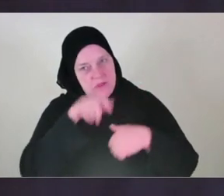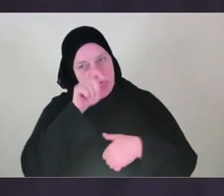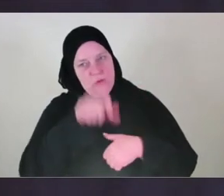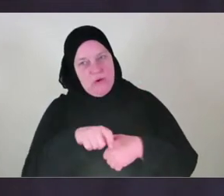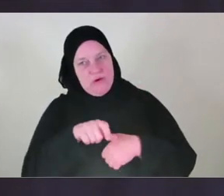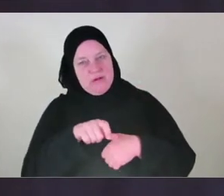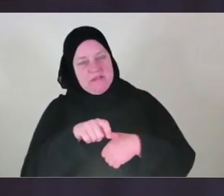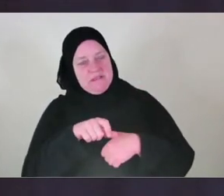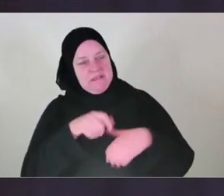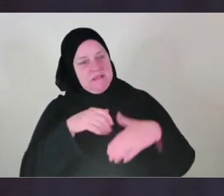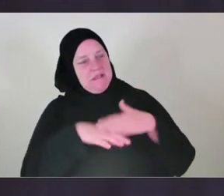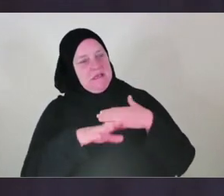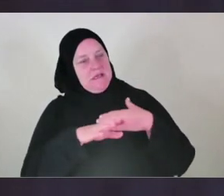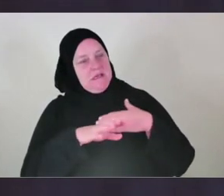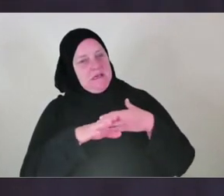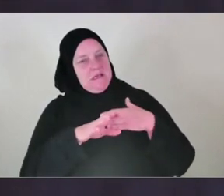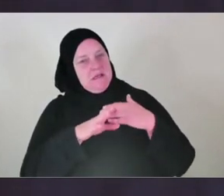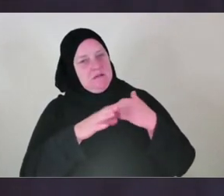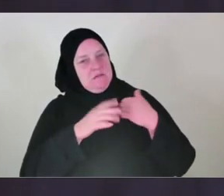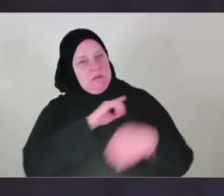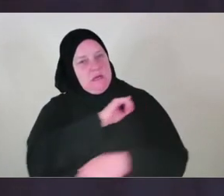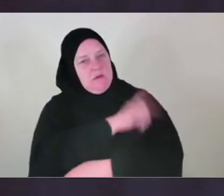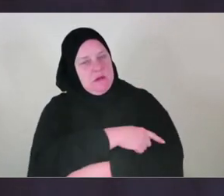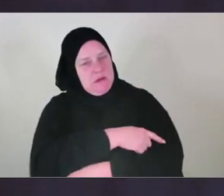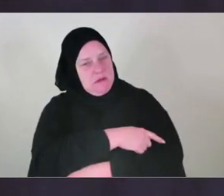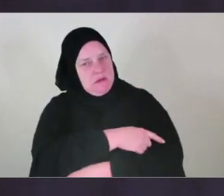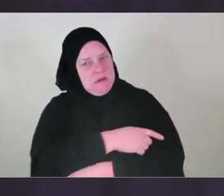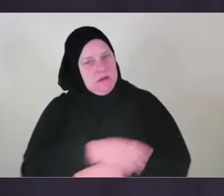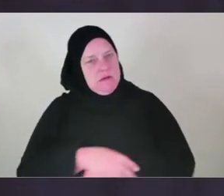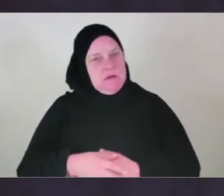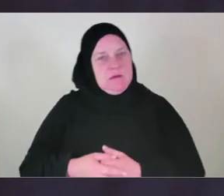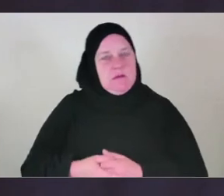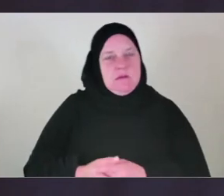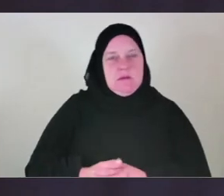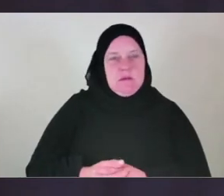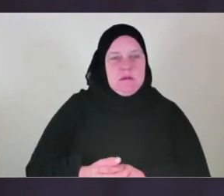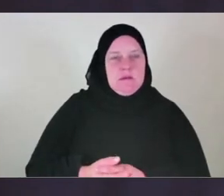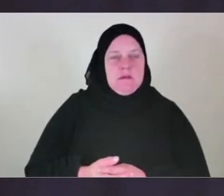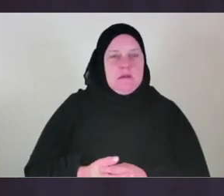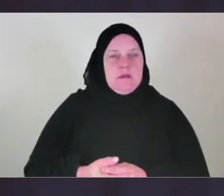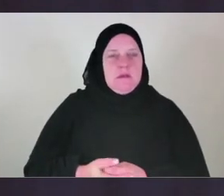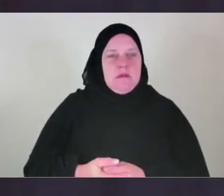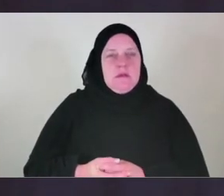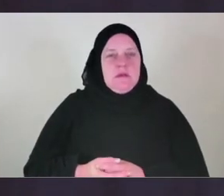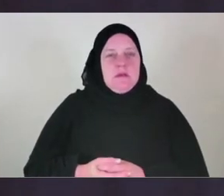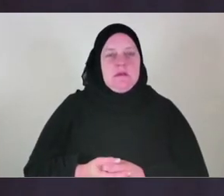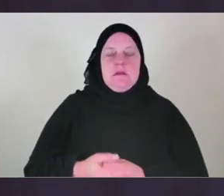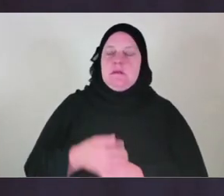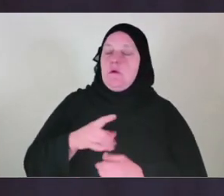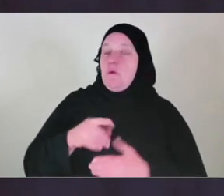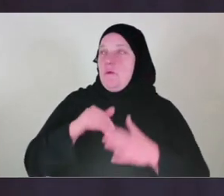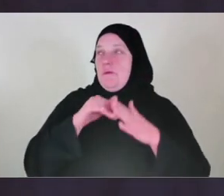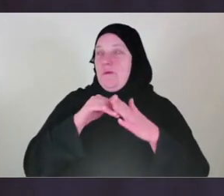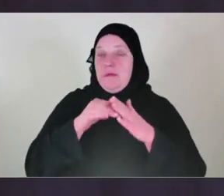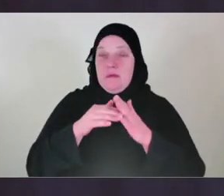king to rule. It doesn't work anymore. They have an issue.